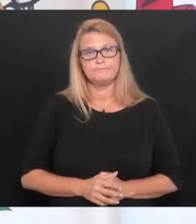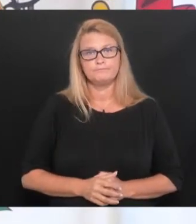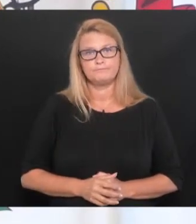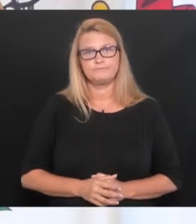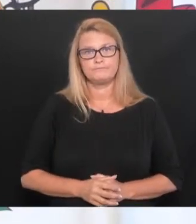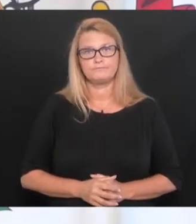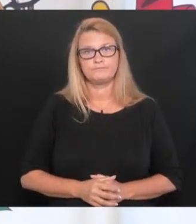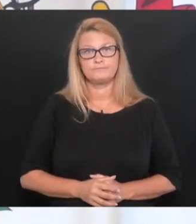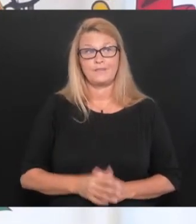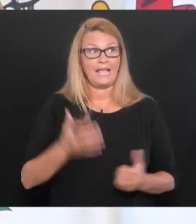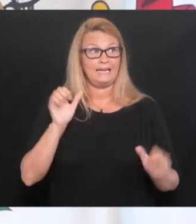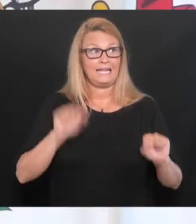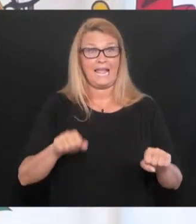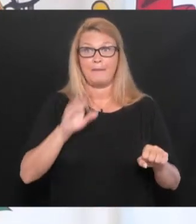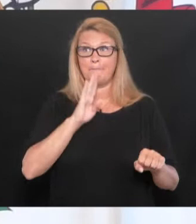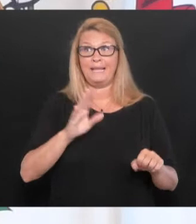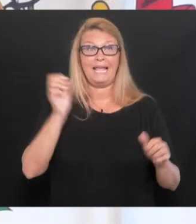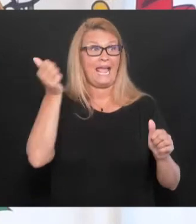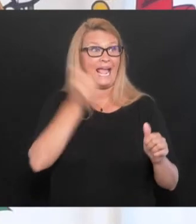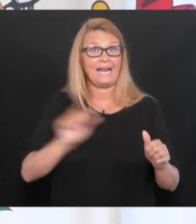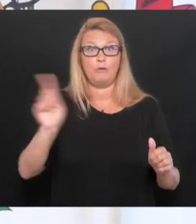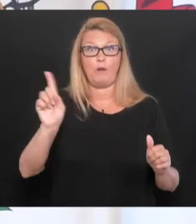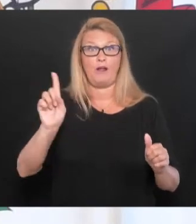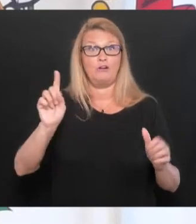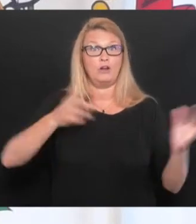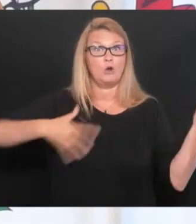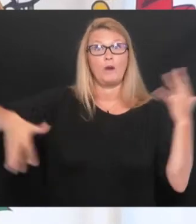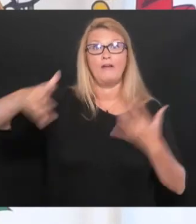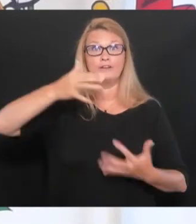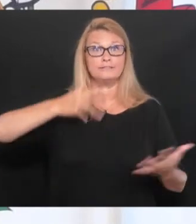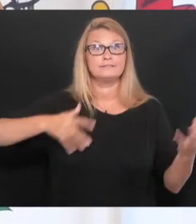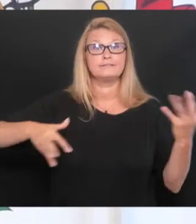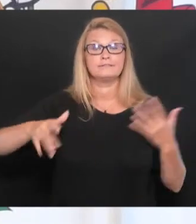it's all around all of us. I don't get it.